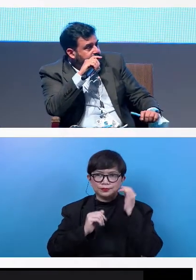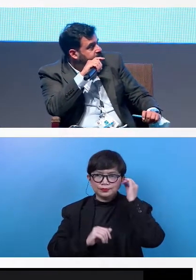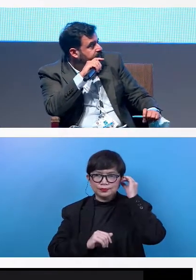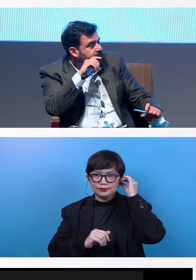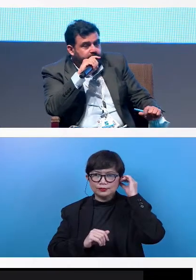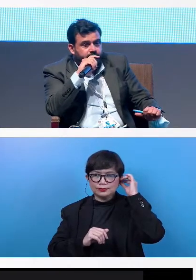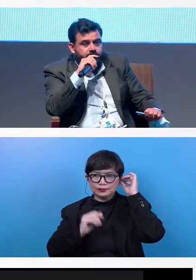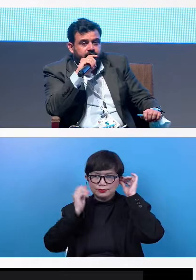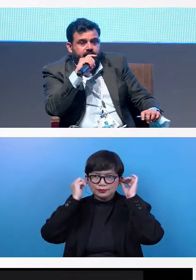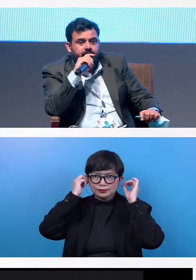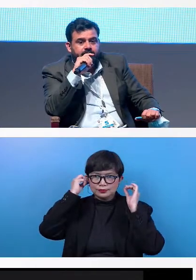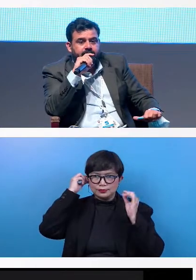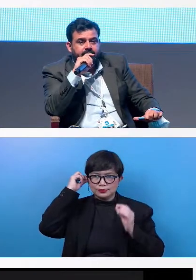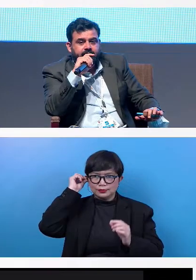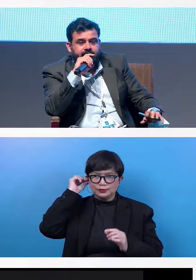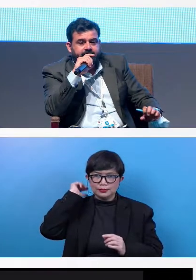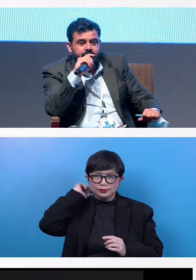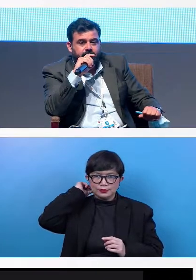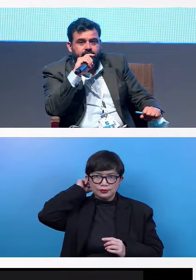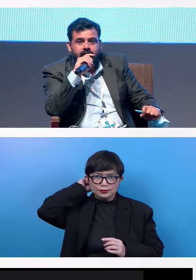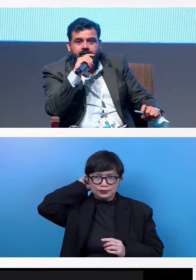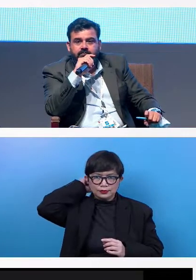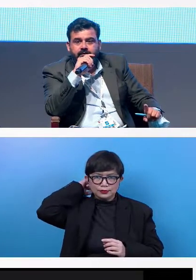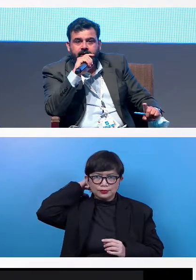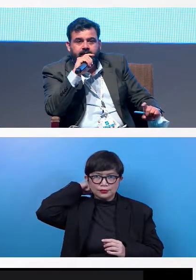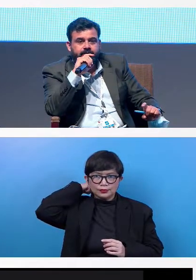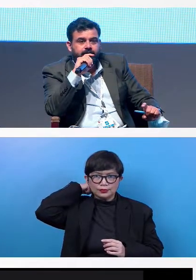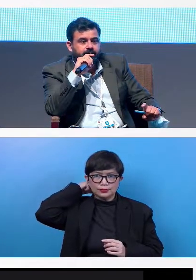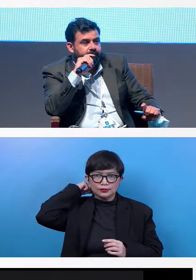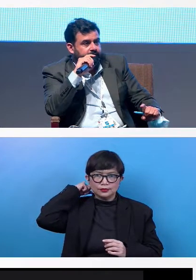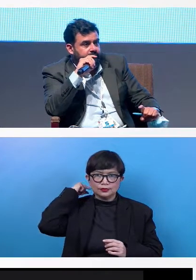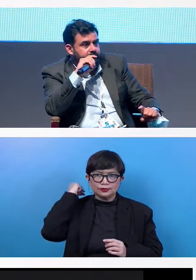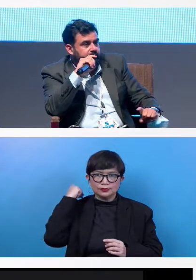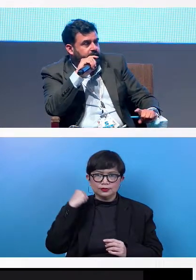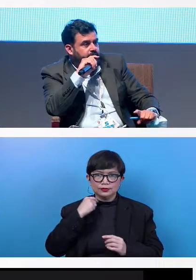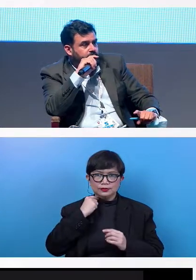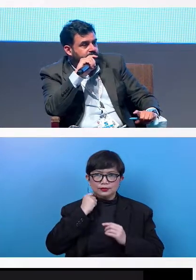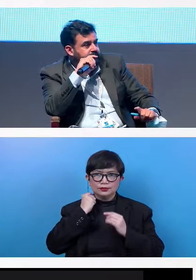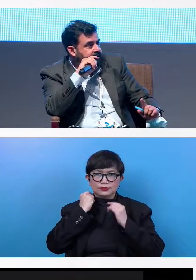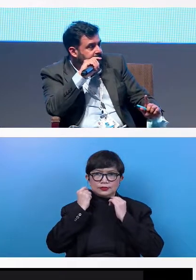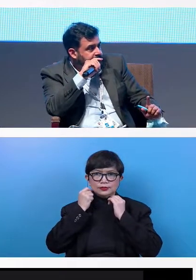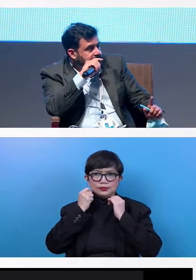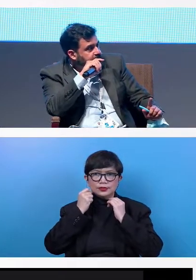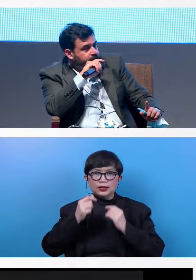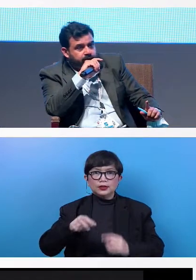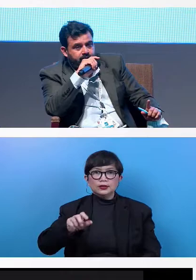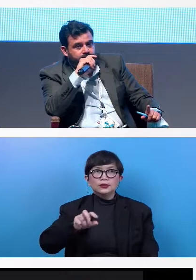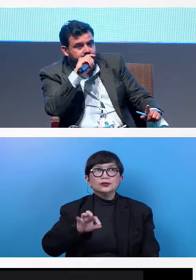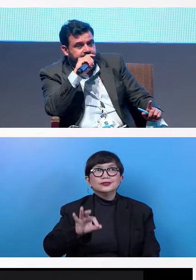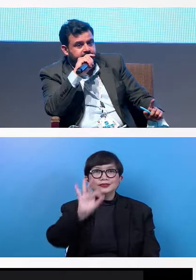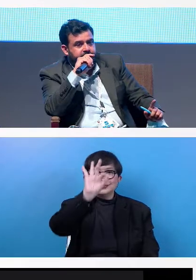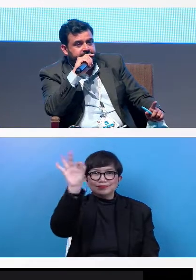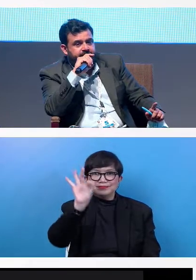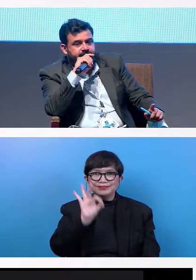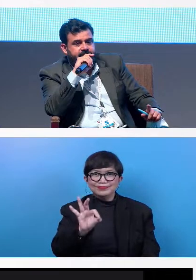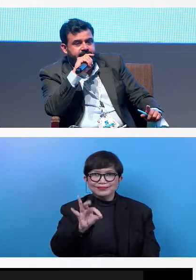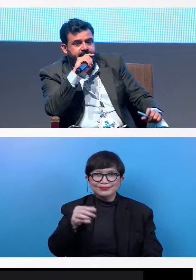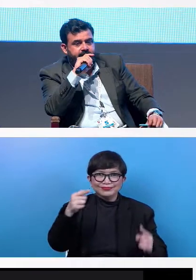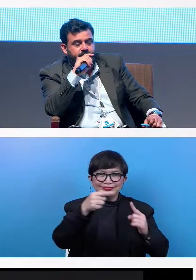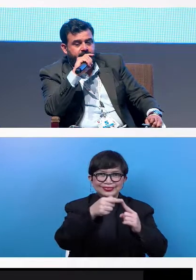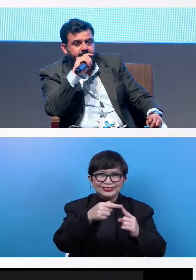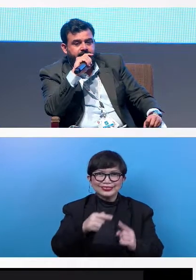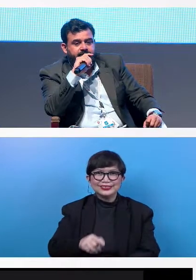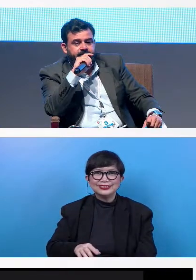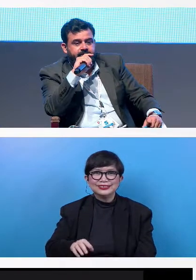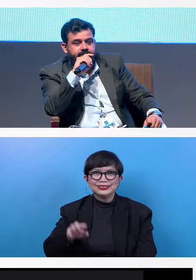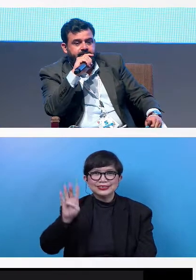That question was for both Ben and Liz. So if there are no further questions, I'll pass the floor to you. Maybe Liz first, and